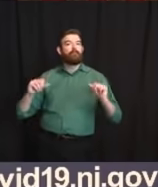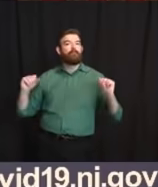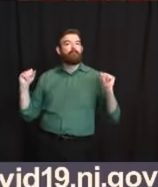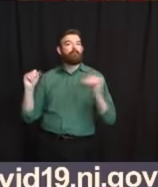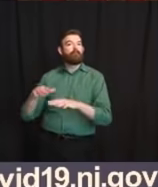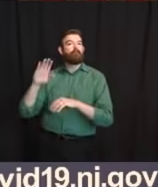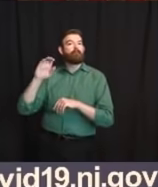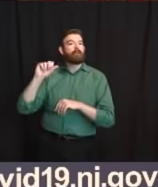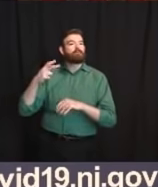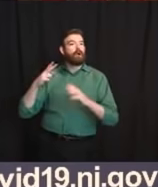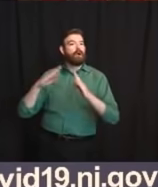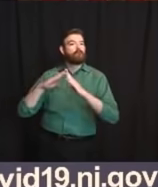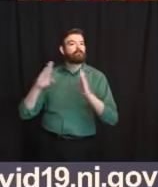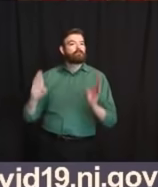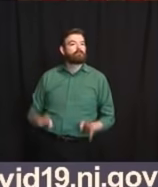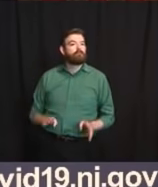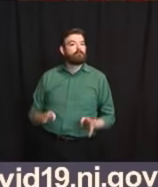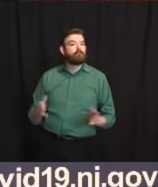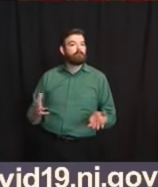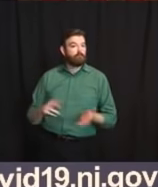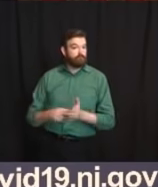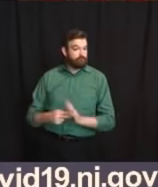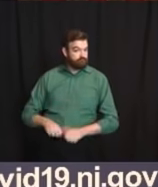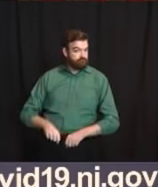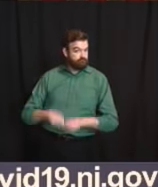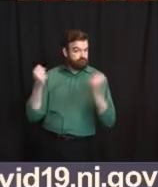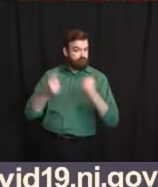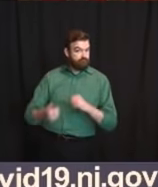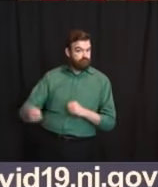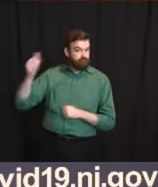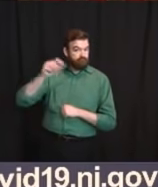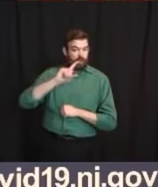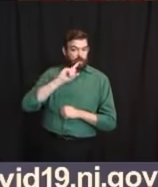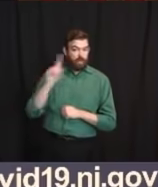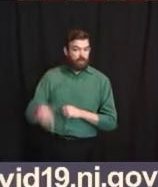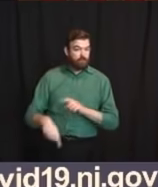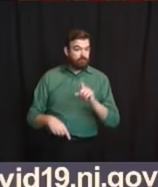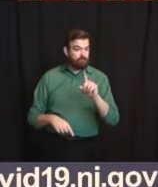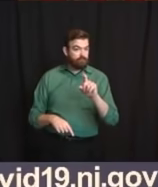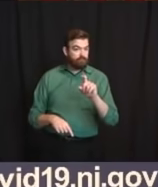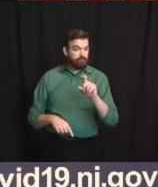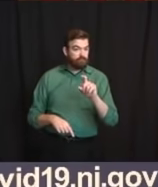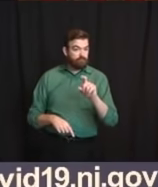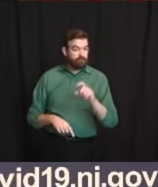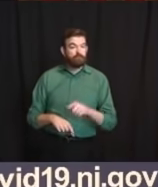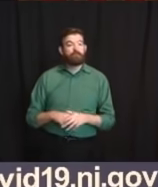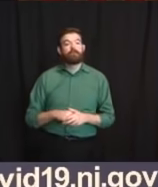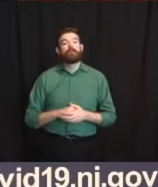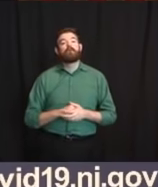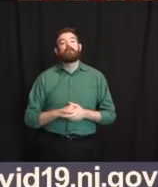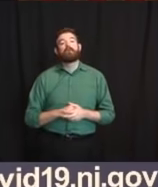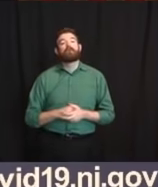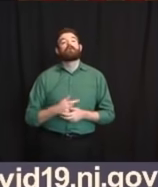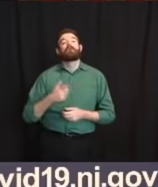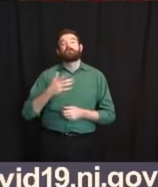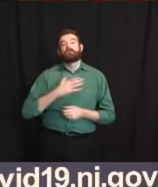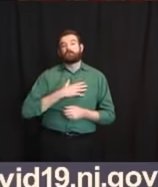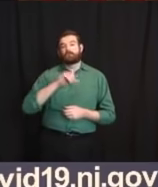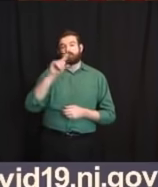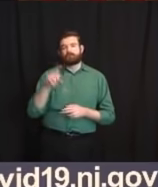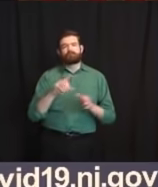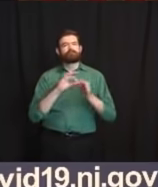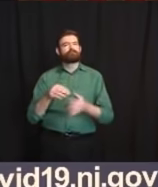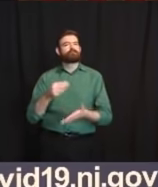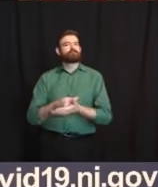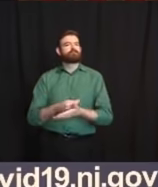executive order? And my own question is, for the budget update next Friday, are you expecting to announce any state